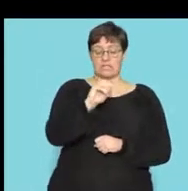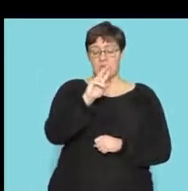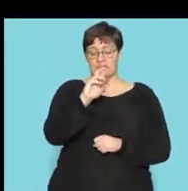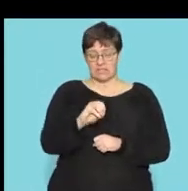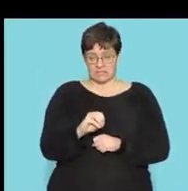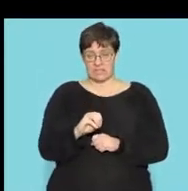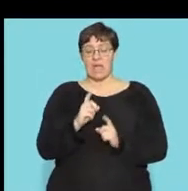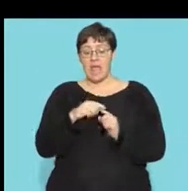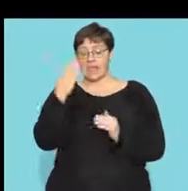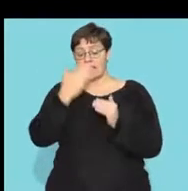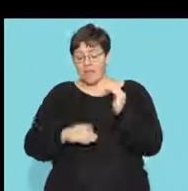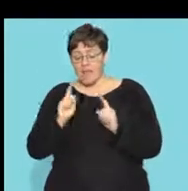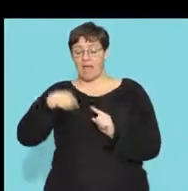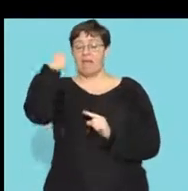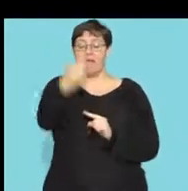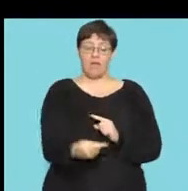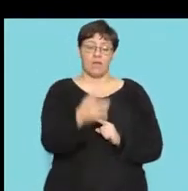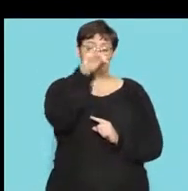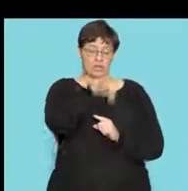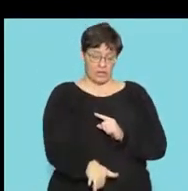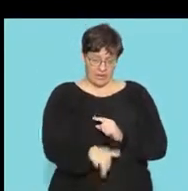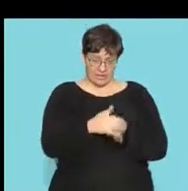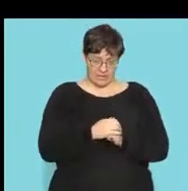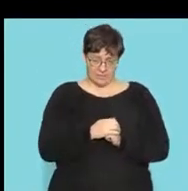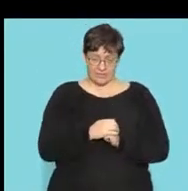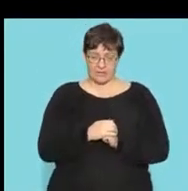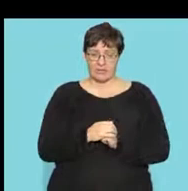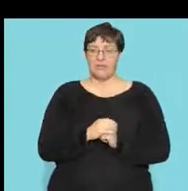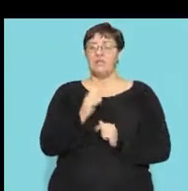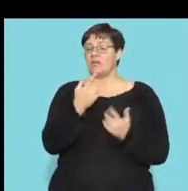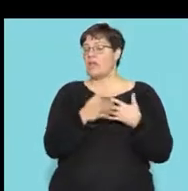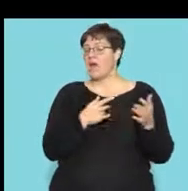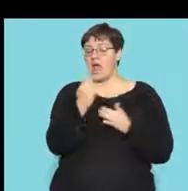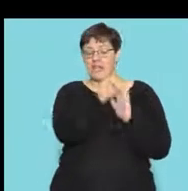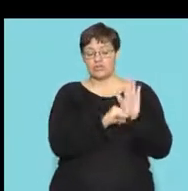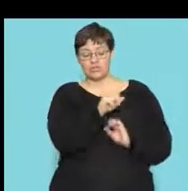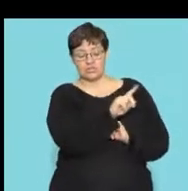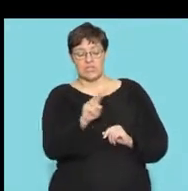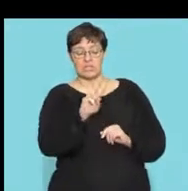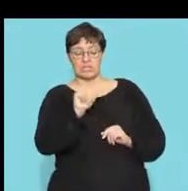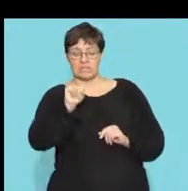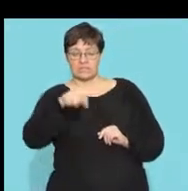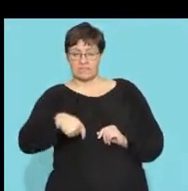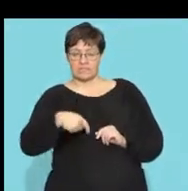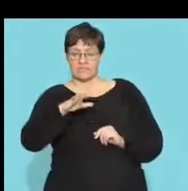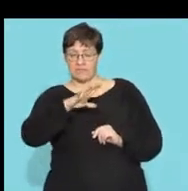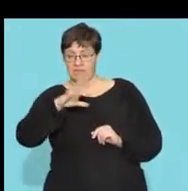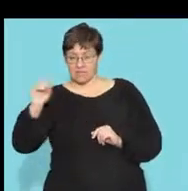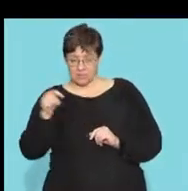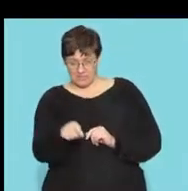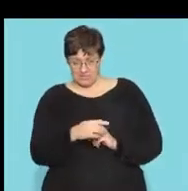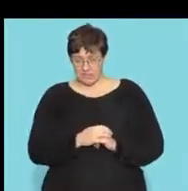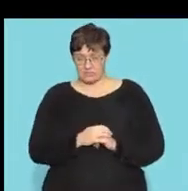in July. How do we deal with it? Firstly, find your insurance figure of 26,500. Here we go.